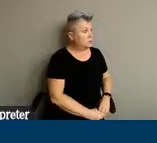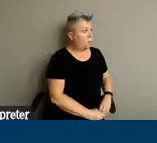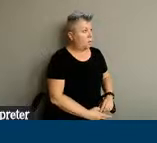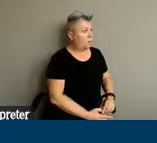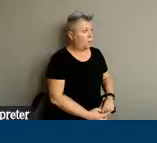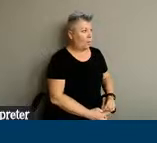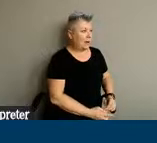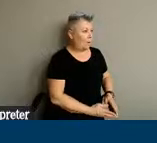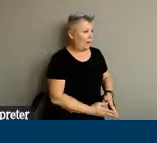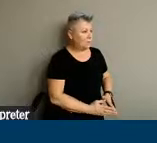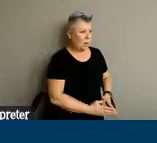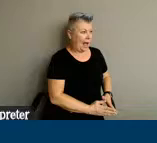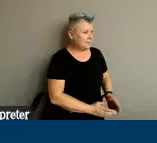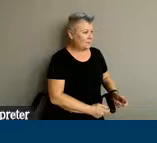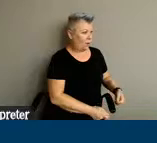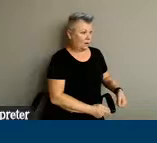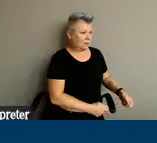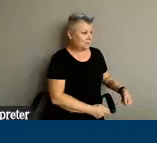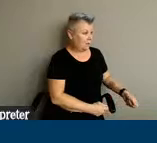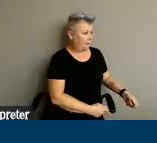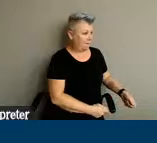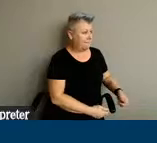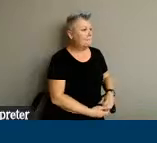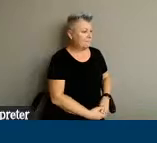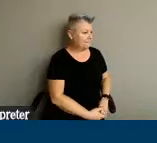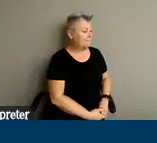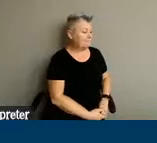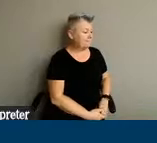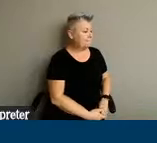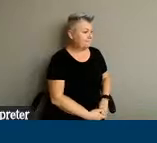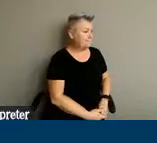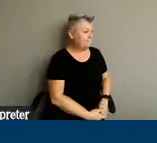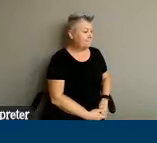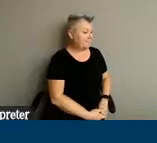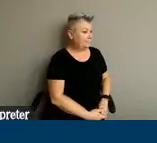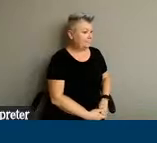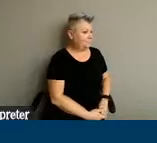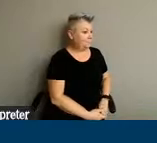Afternoon. You know, it's getting late.